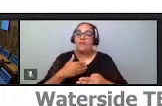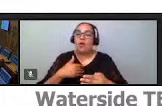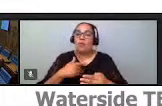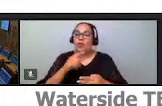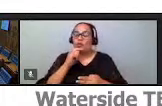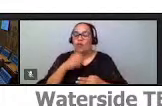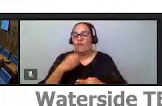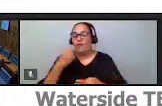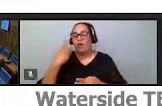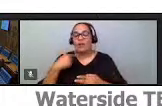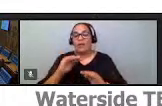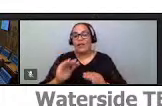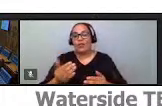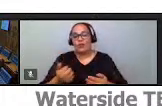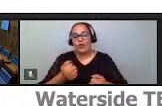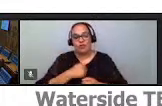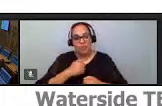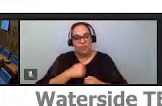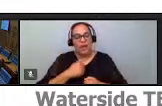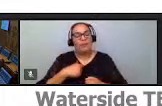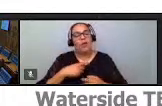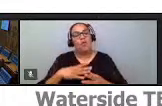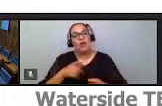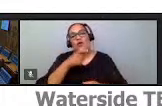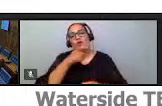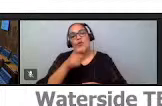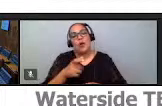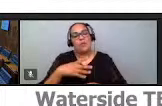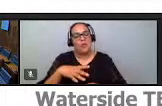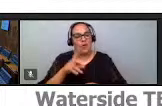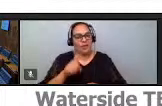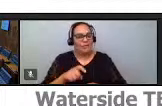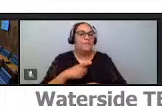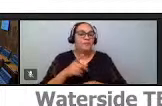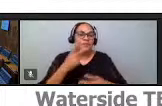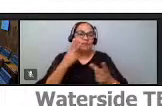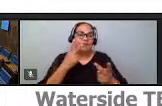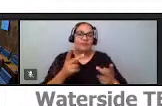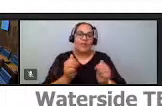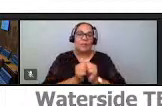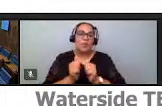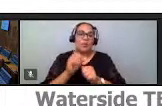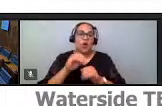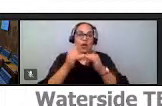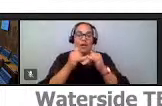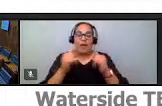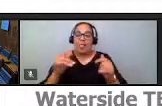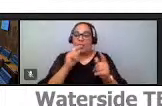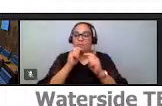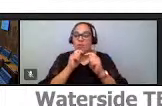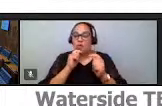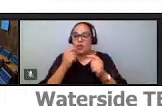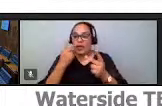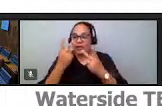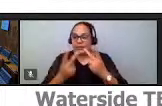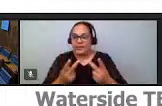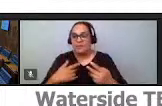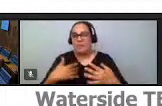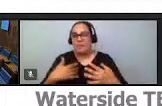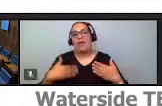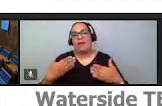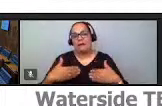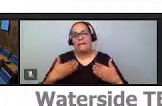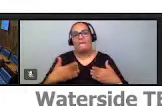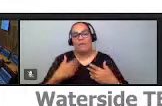forgot in my introduction I just wanted to make a comment as well that looking at the stakeholders online this morning uh I'm very happy to